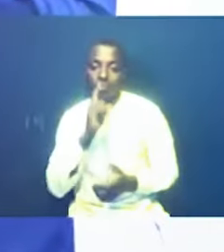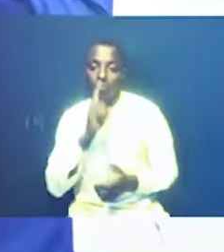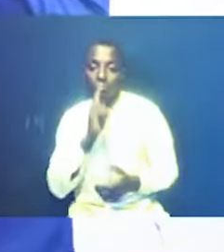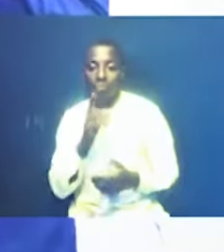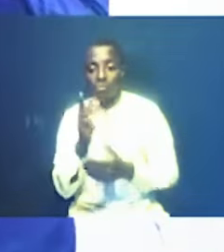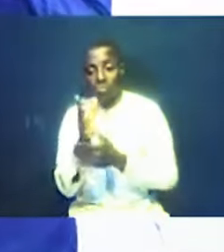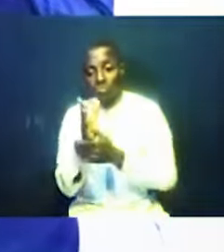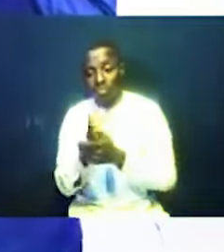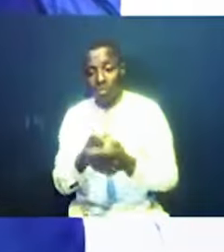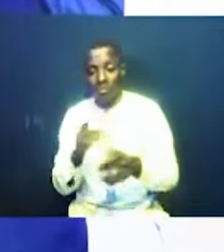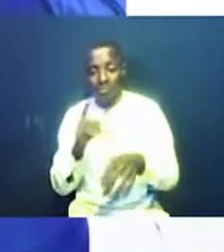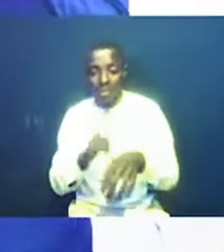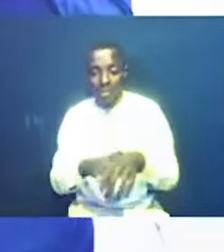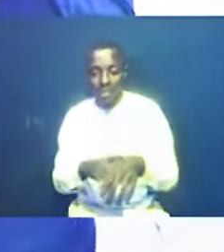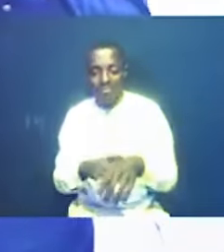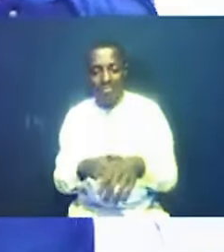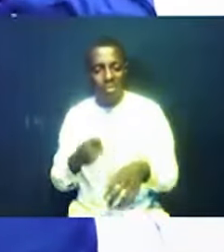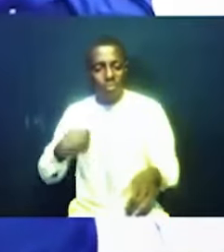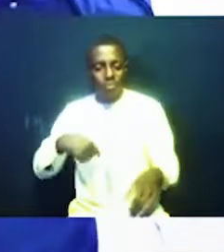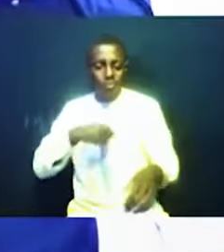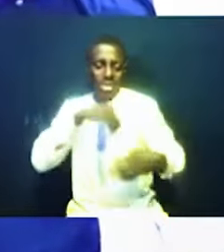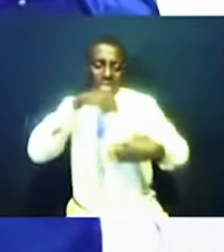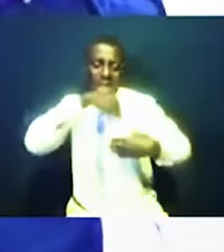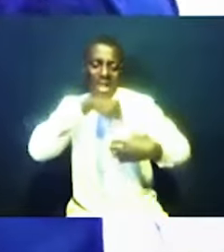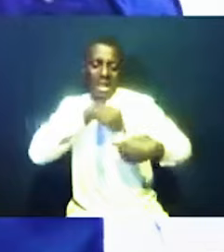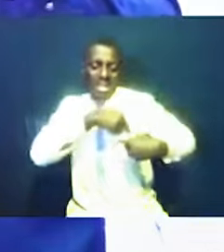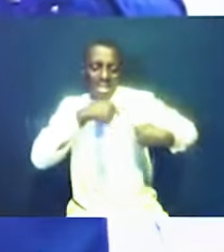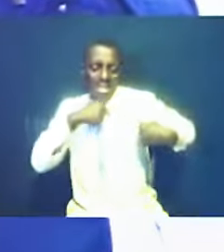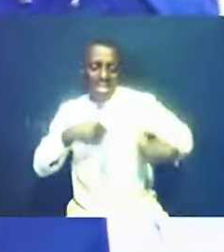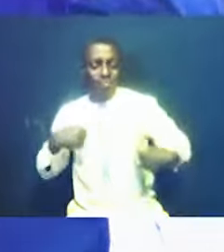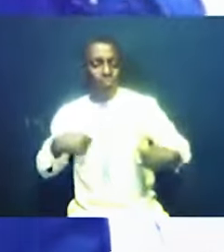would have given in to that man's